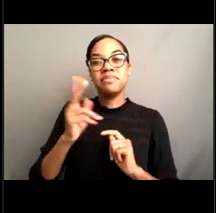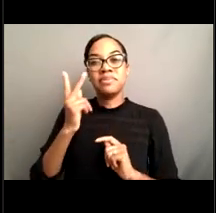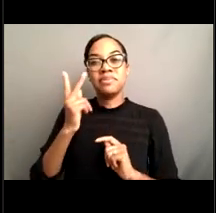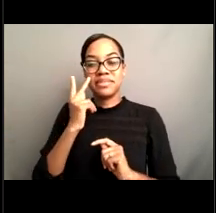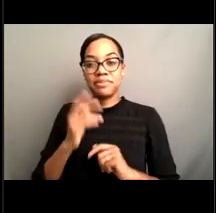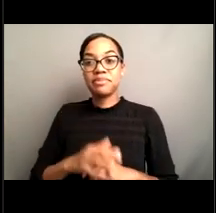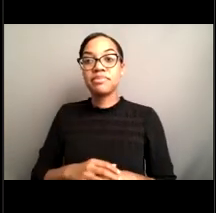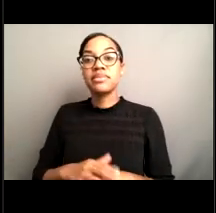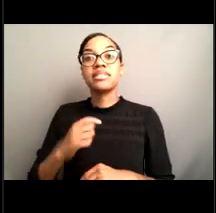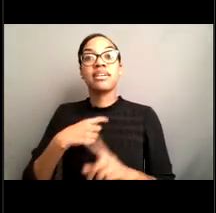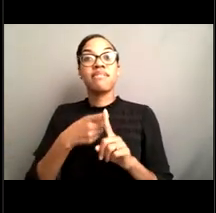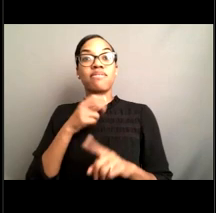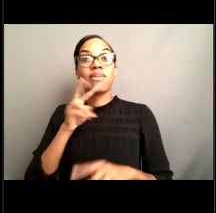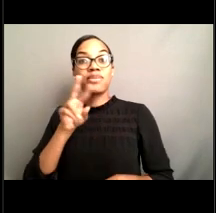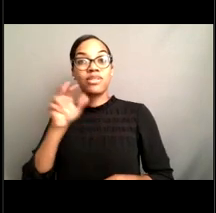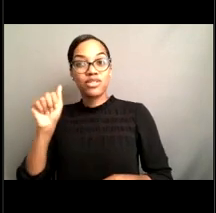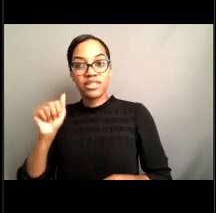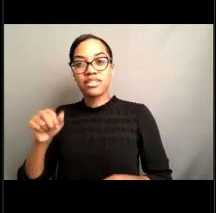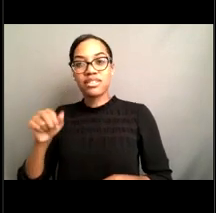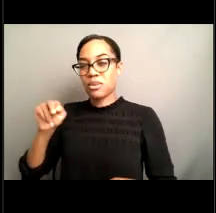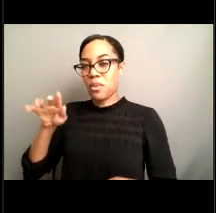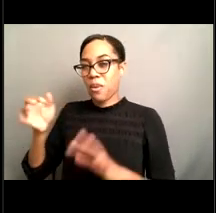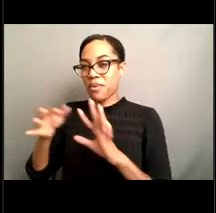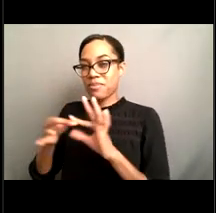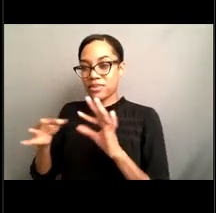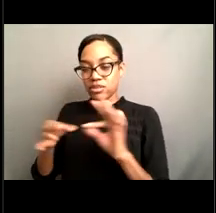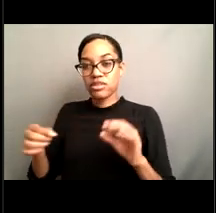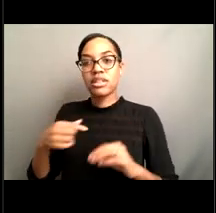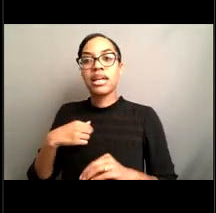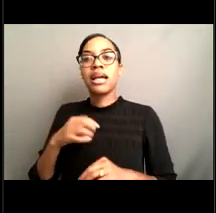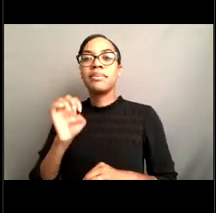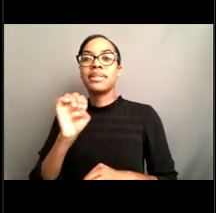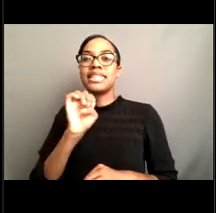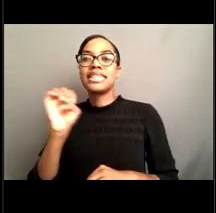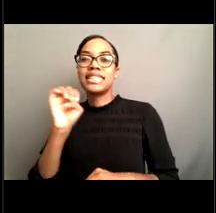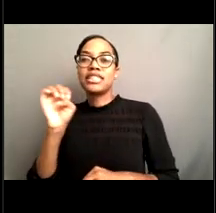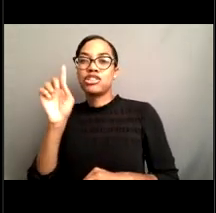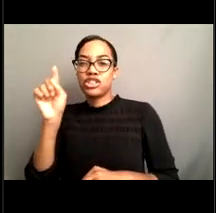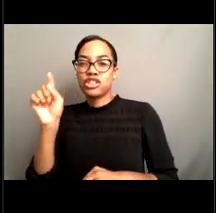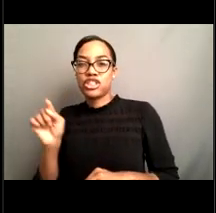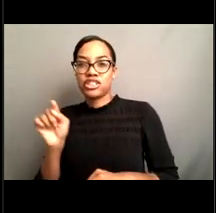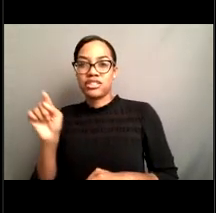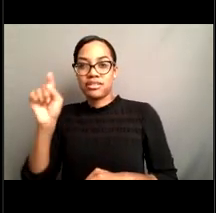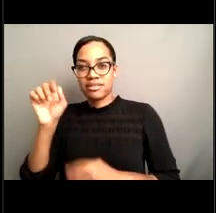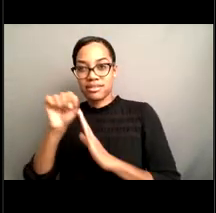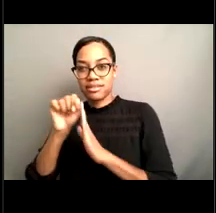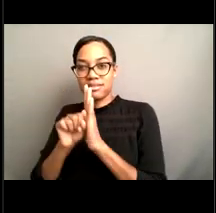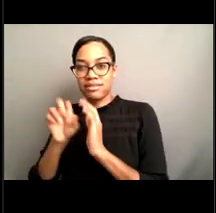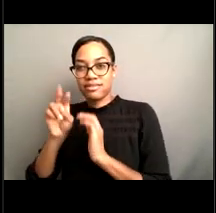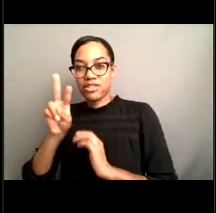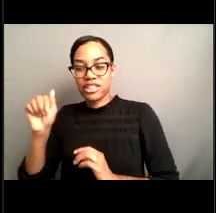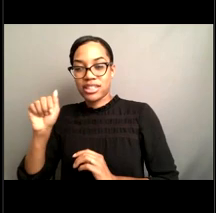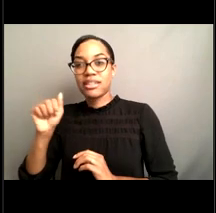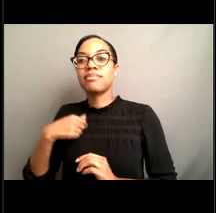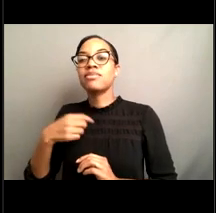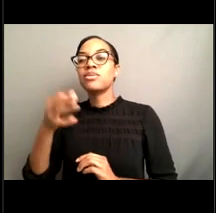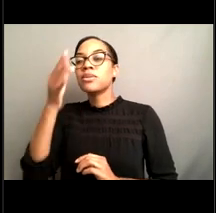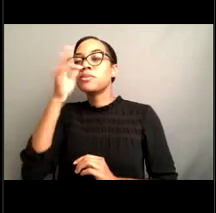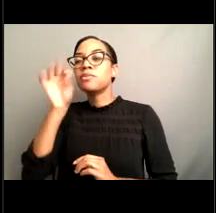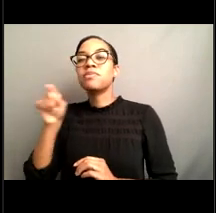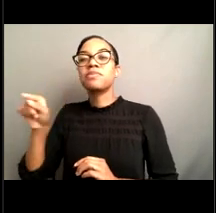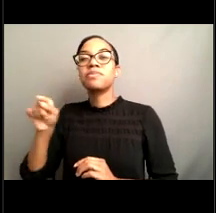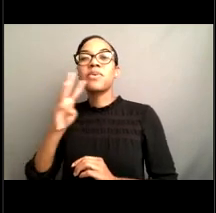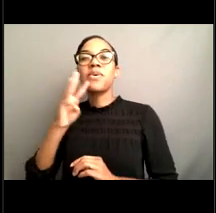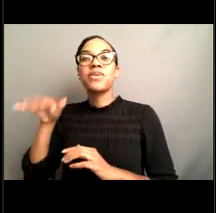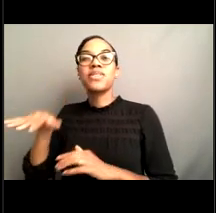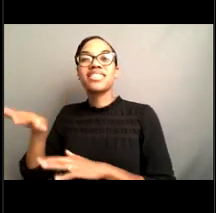I'm from Virginia, so sitting right out here really in the eastern part of the state, not too far from the ocean there. So gives you a